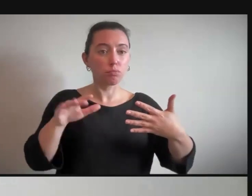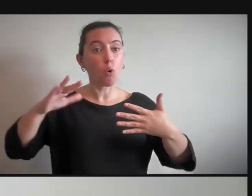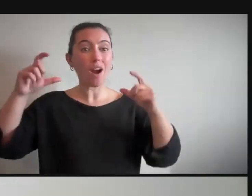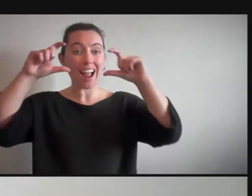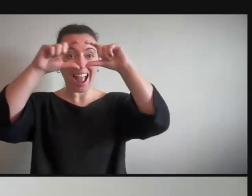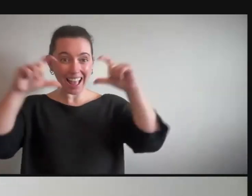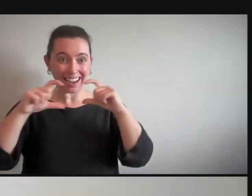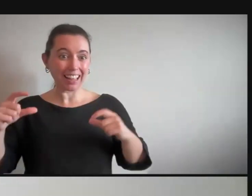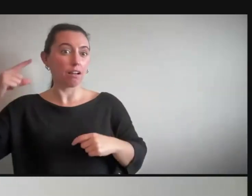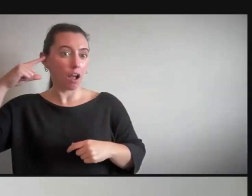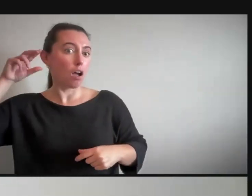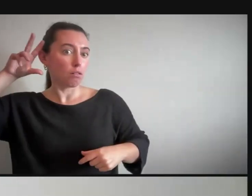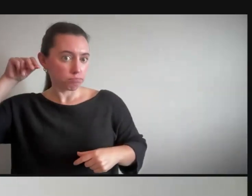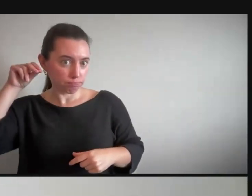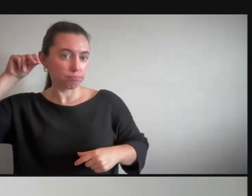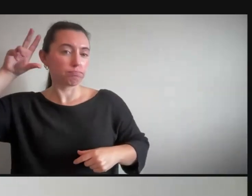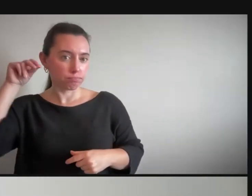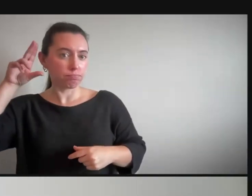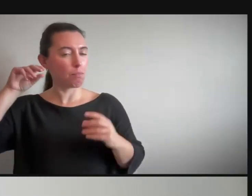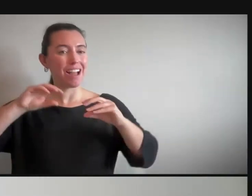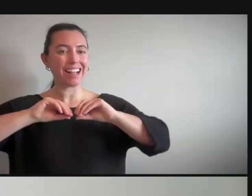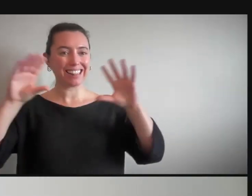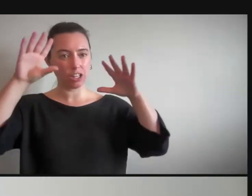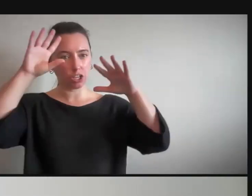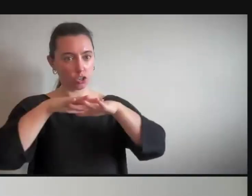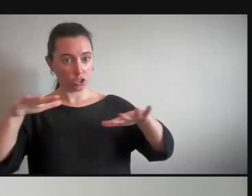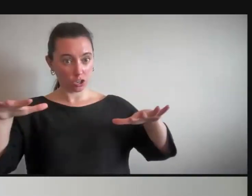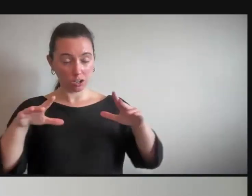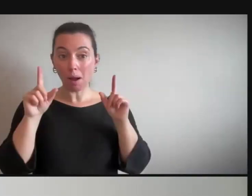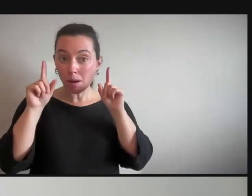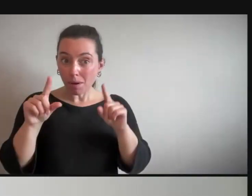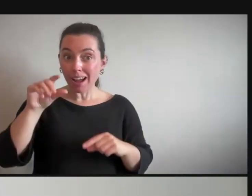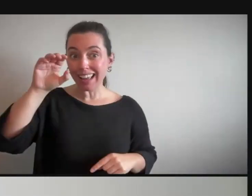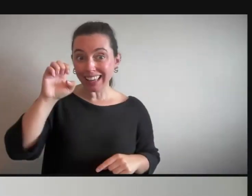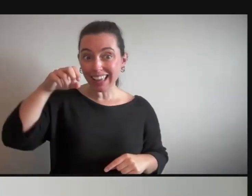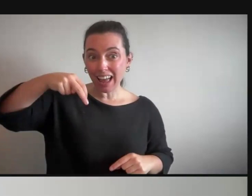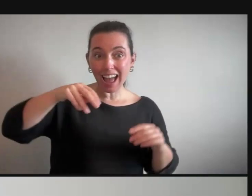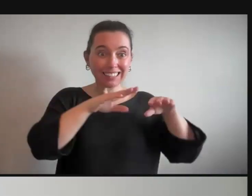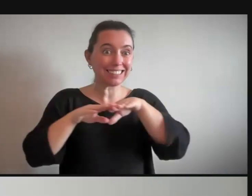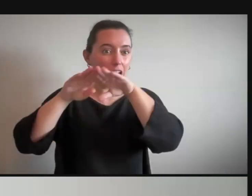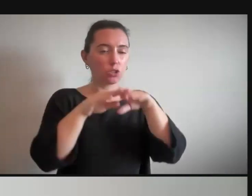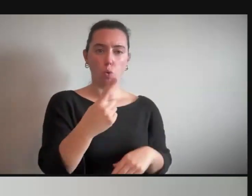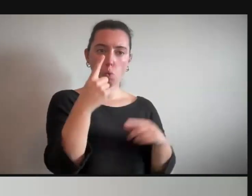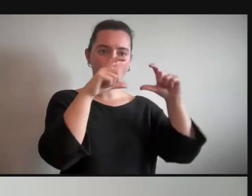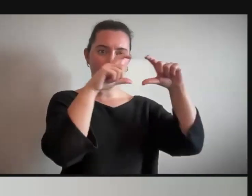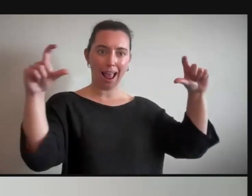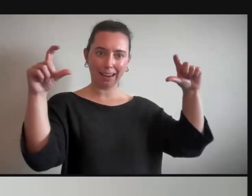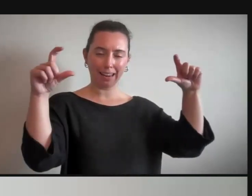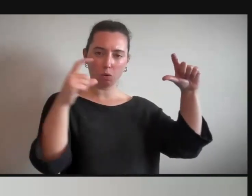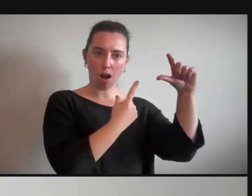also means that like the EN standard has, if you would have one heading level, that would not be